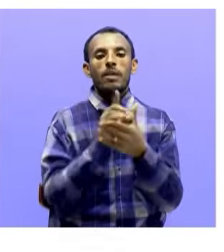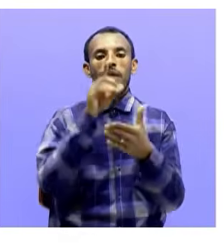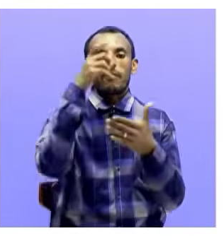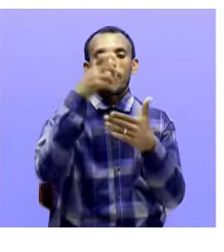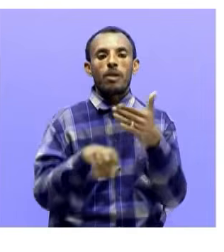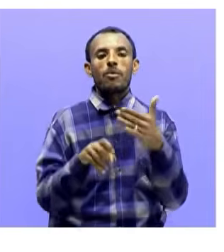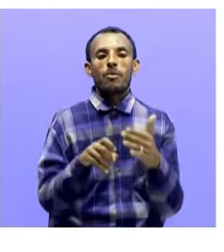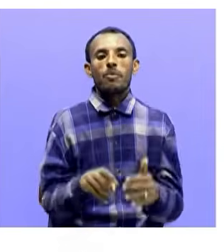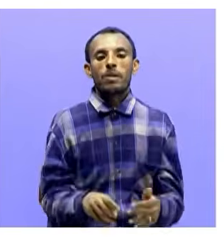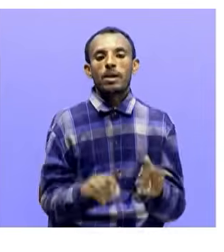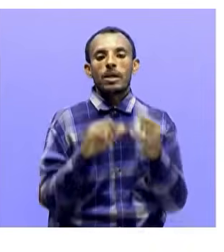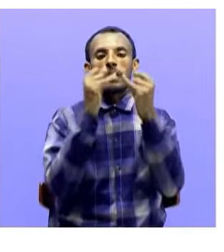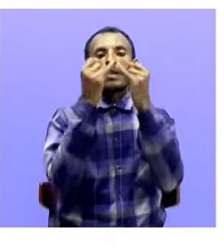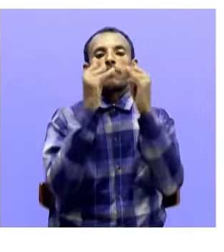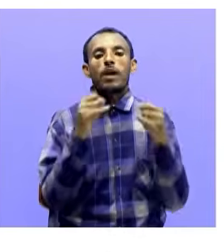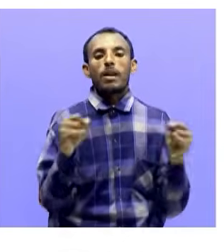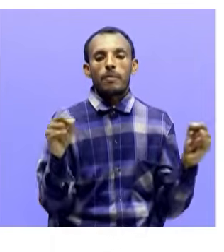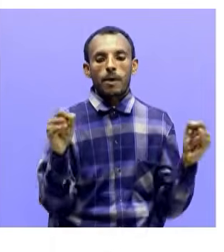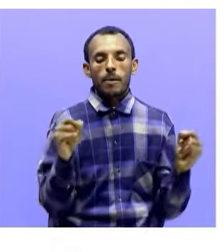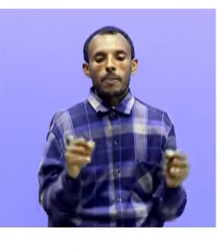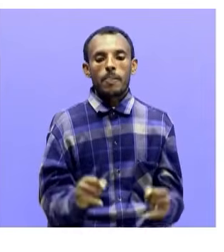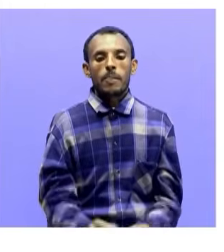data values divided by